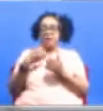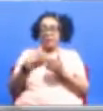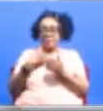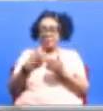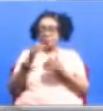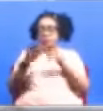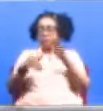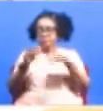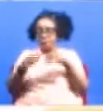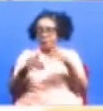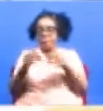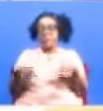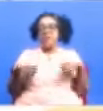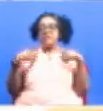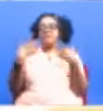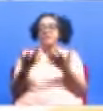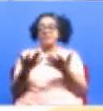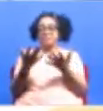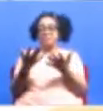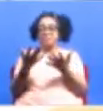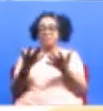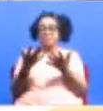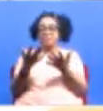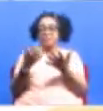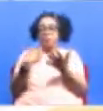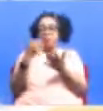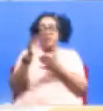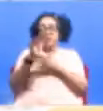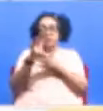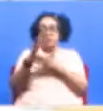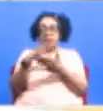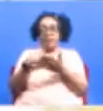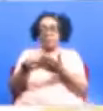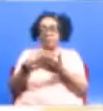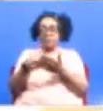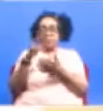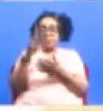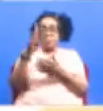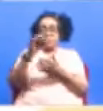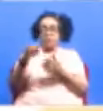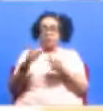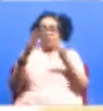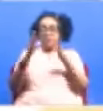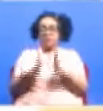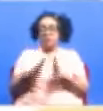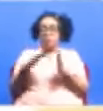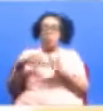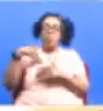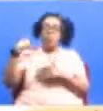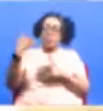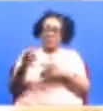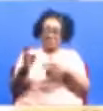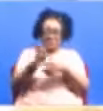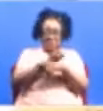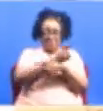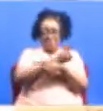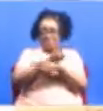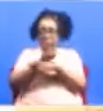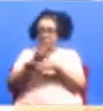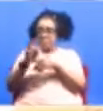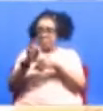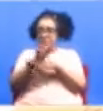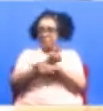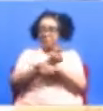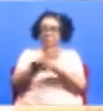ambayo ni manyumba zao za kuishi. Askari wetu wakiongeza na askari wengine watakuwa wakipiga doria katika